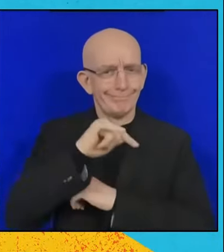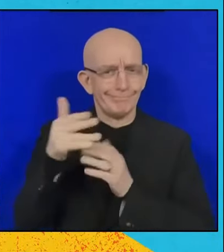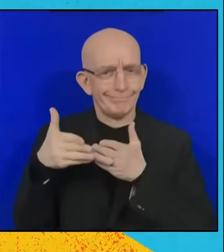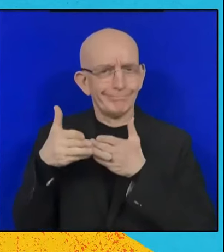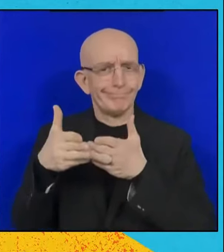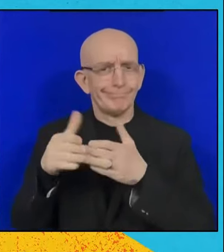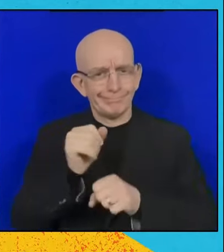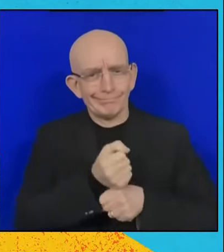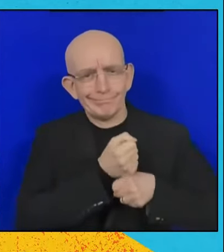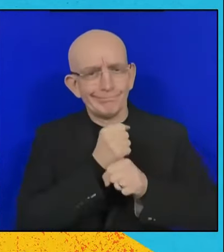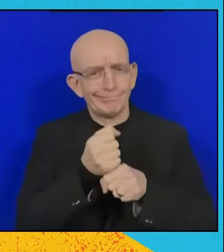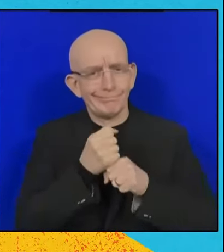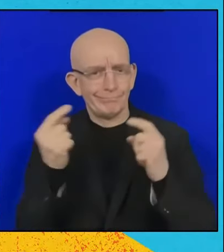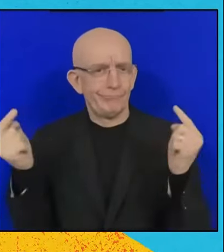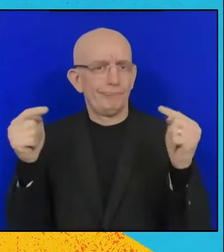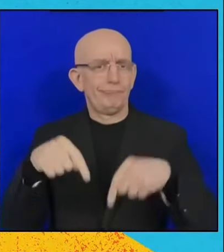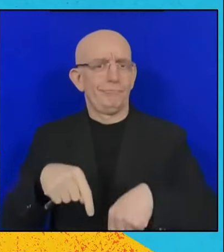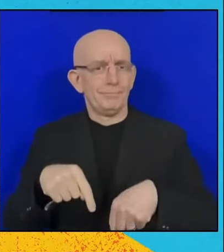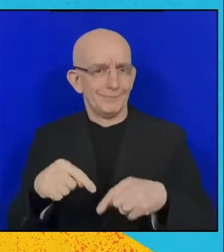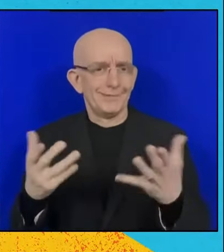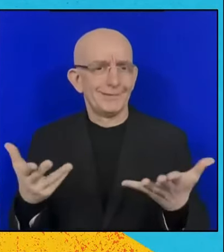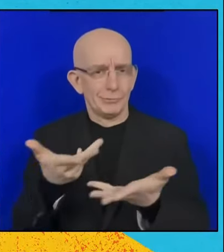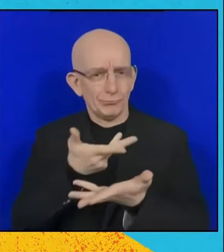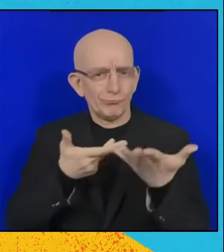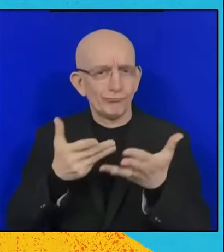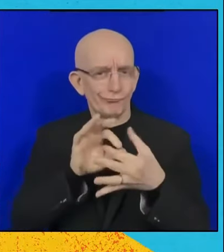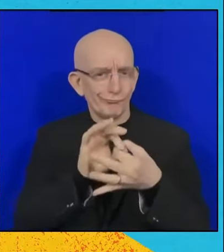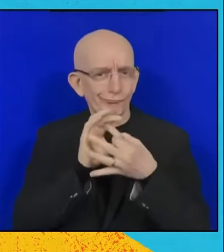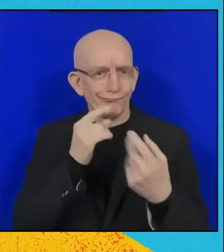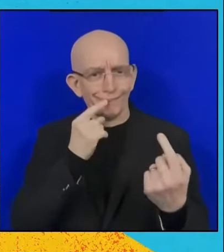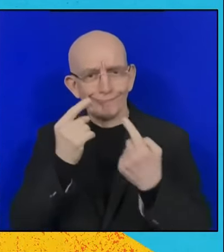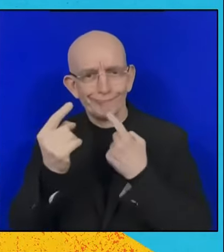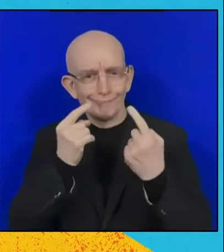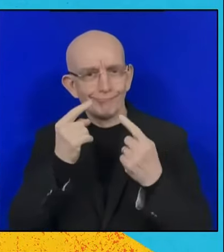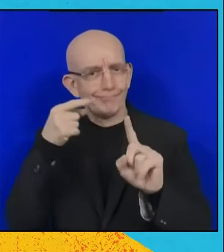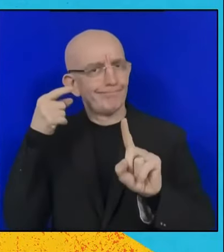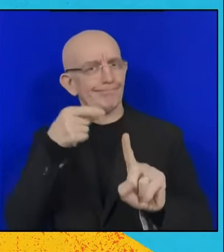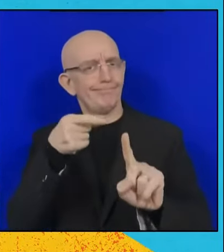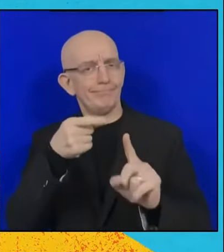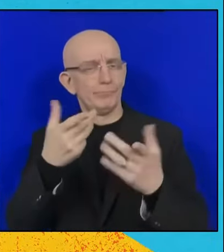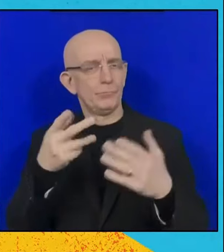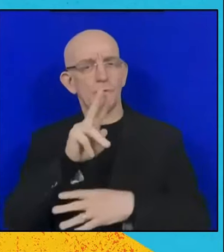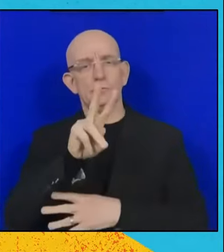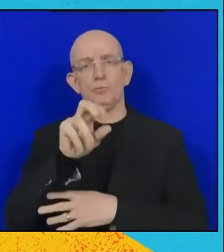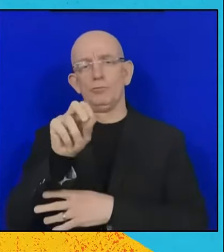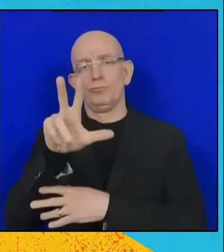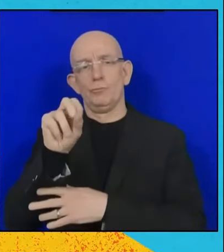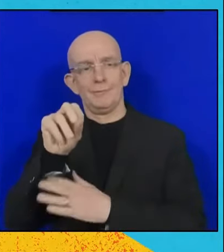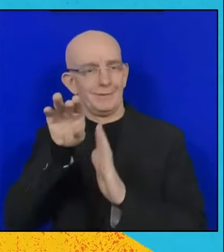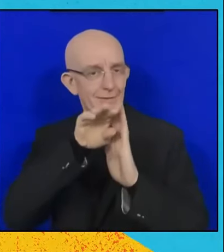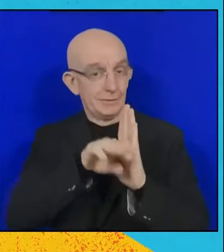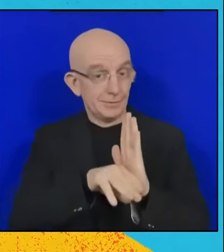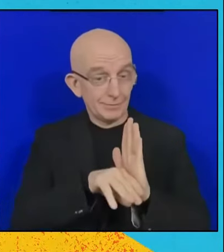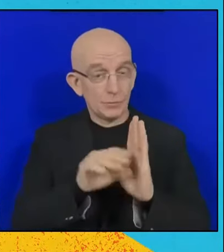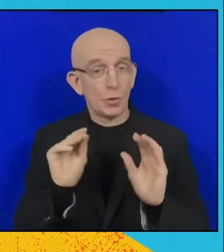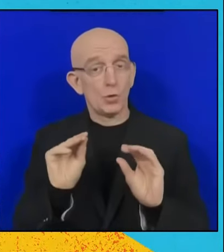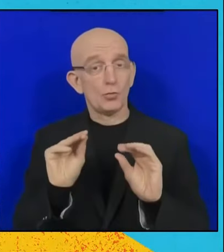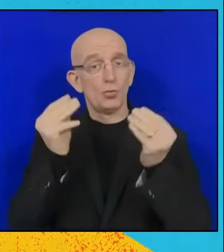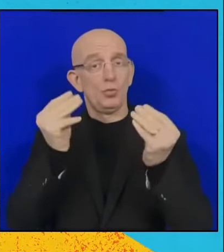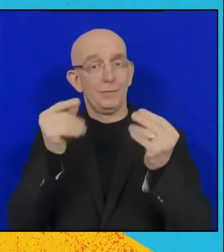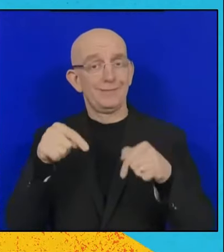agenda. The Youth Forum takes place during a time of conflict, compounding economic and social crisis,